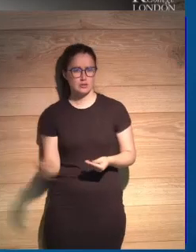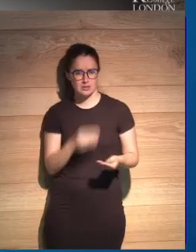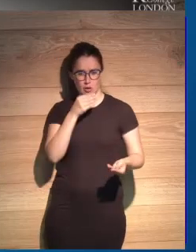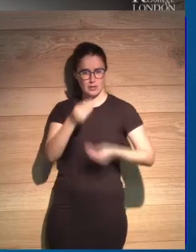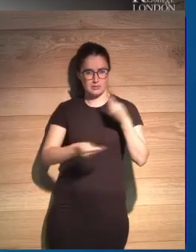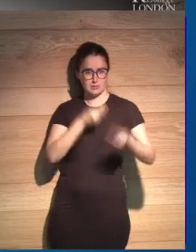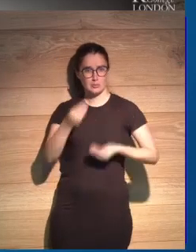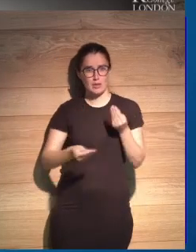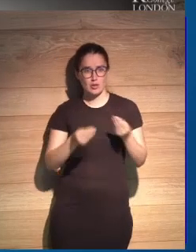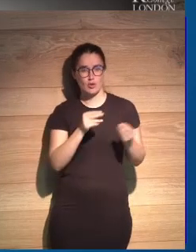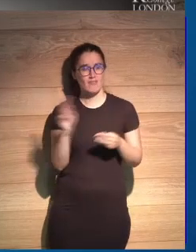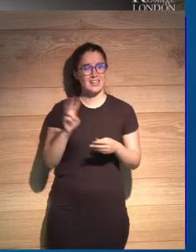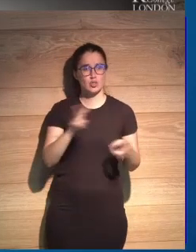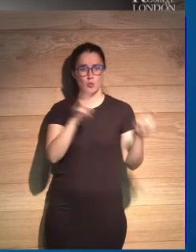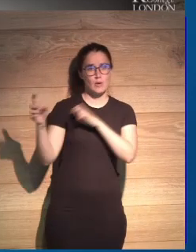we're working on it,